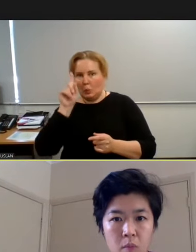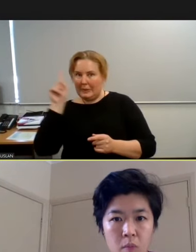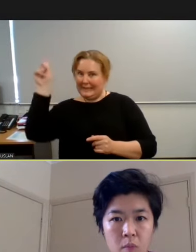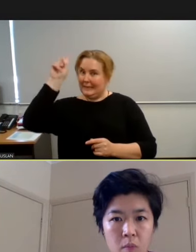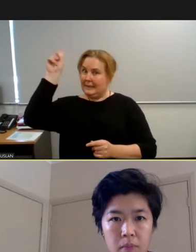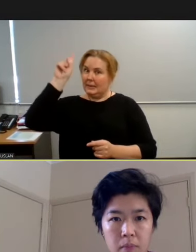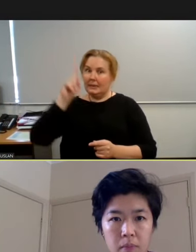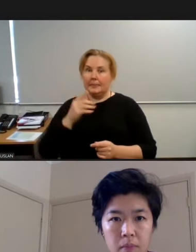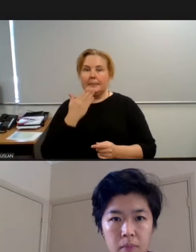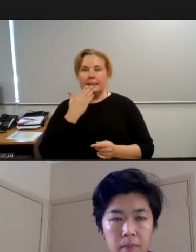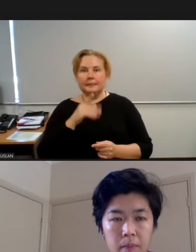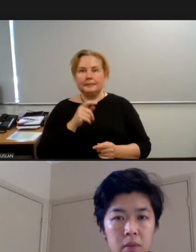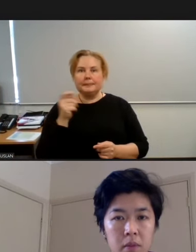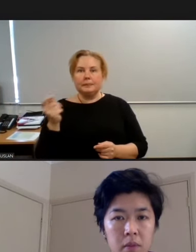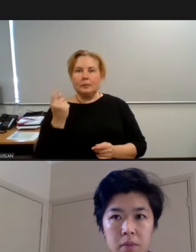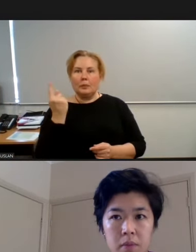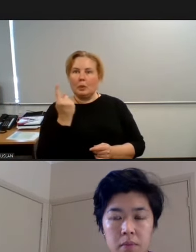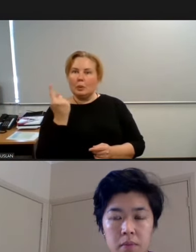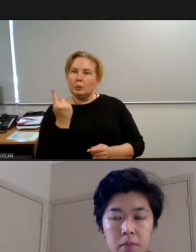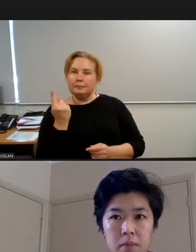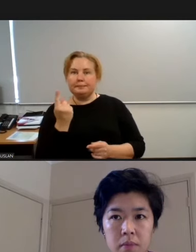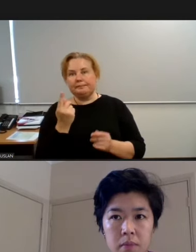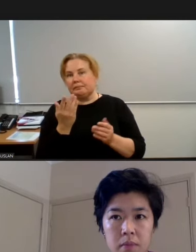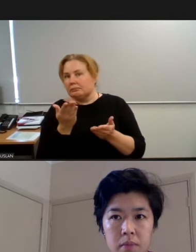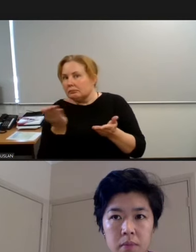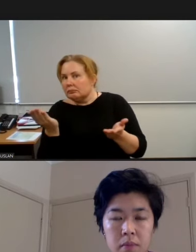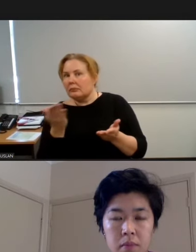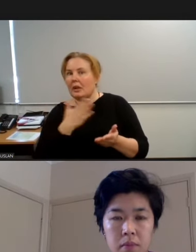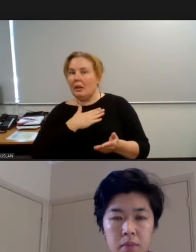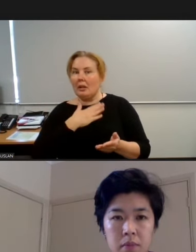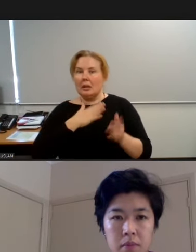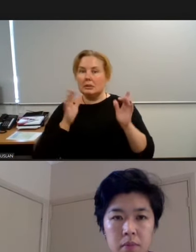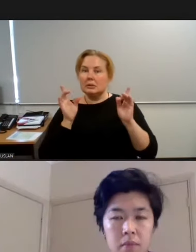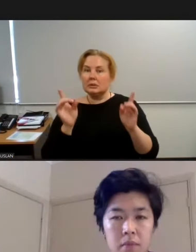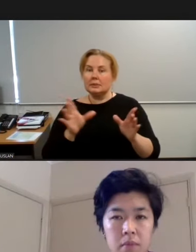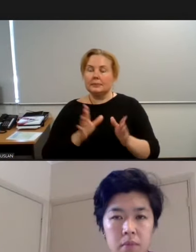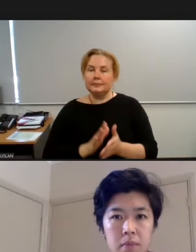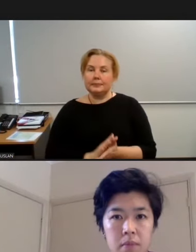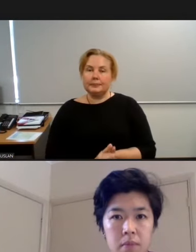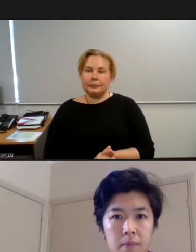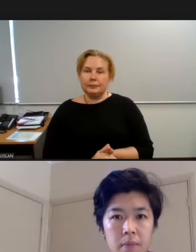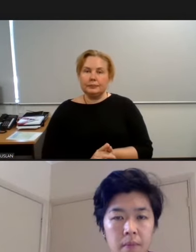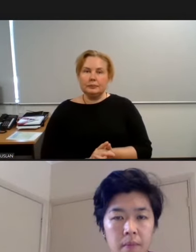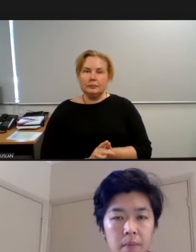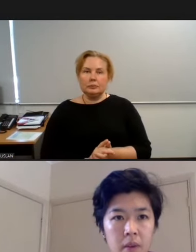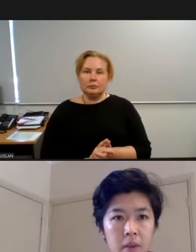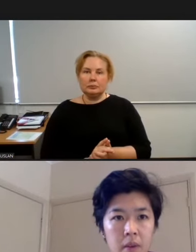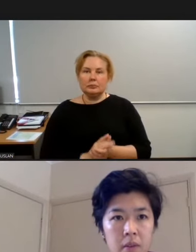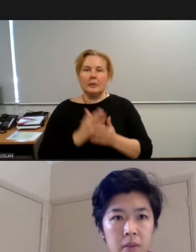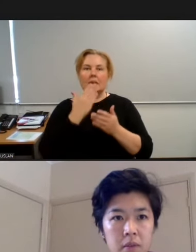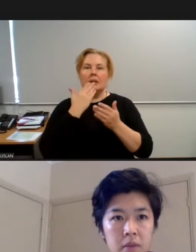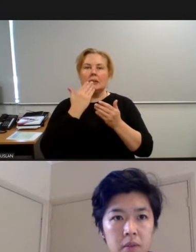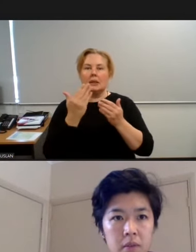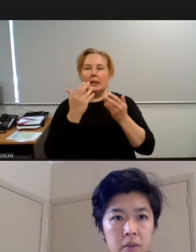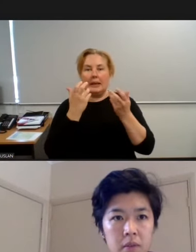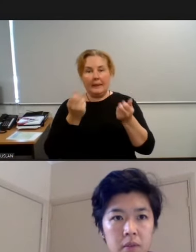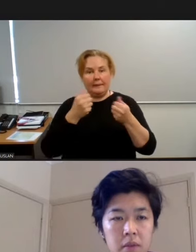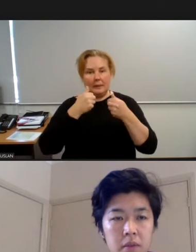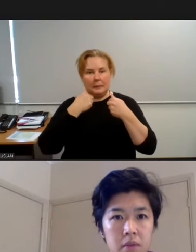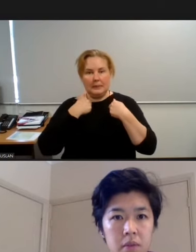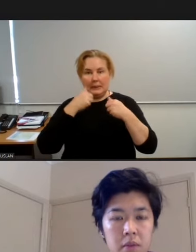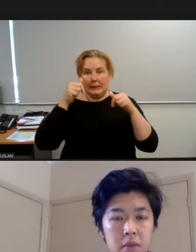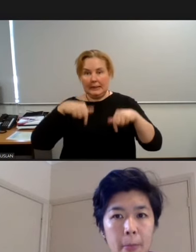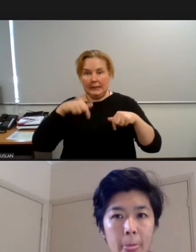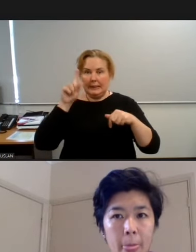I'll hand it over to either of you, Tammy or Natalia, whichever of you would like to start. Hi, thanks for having us here